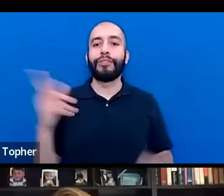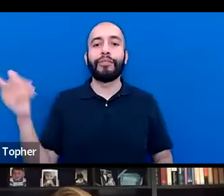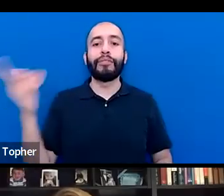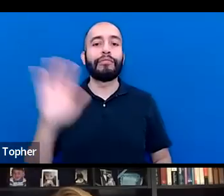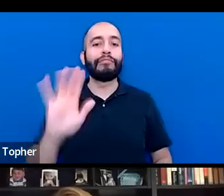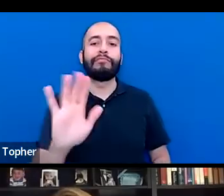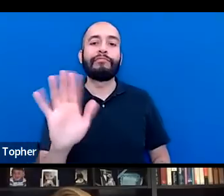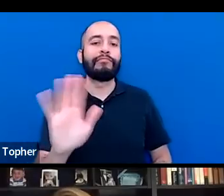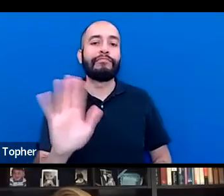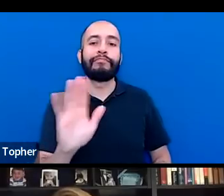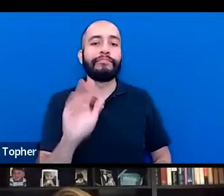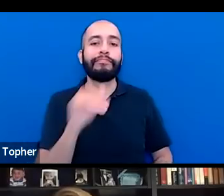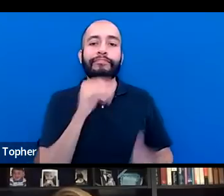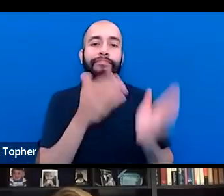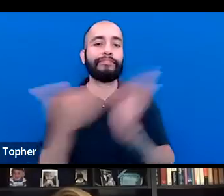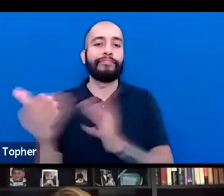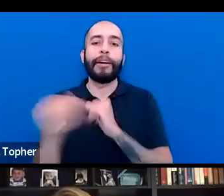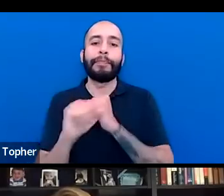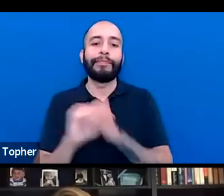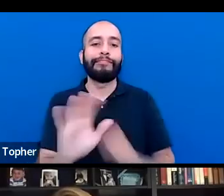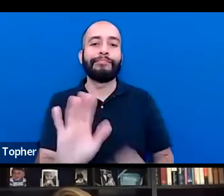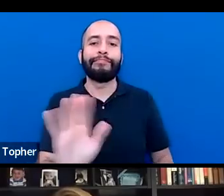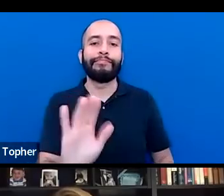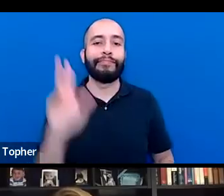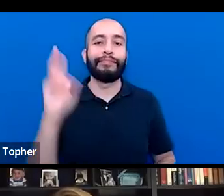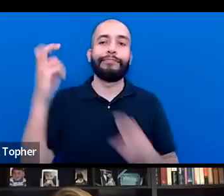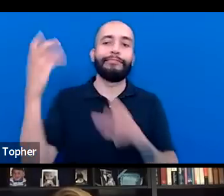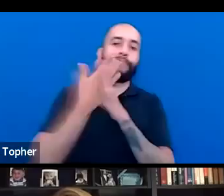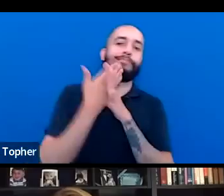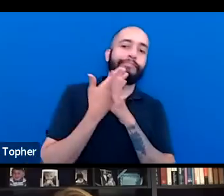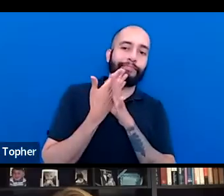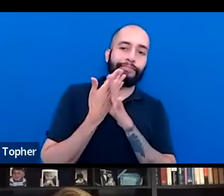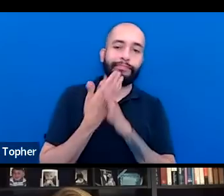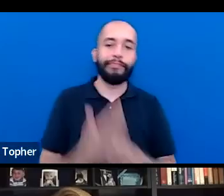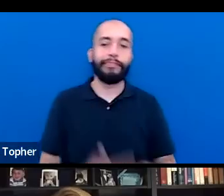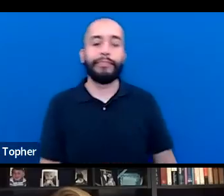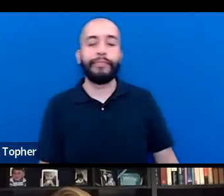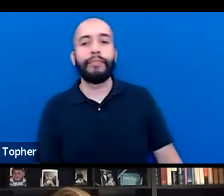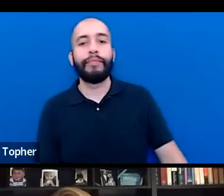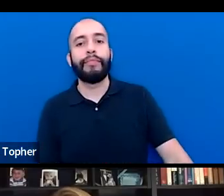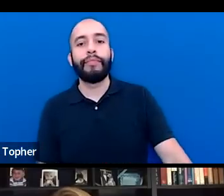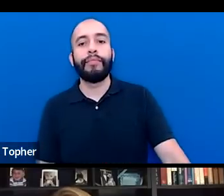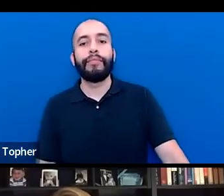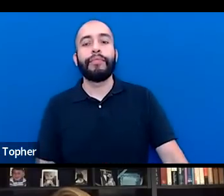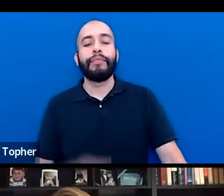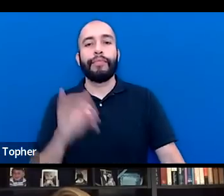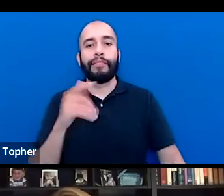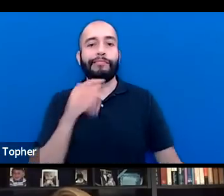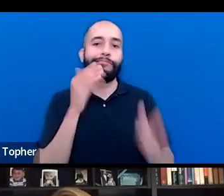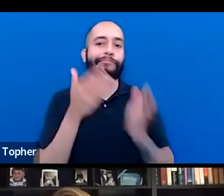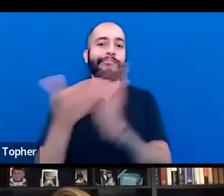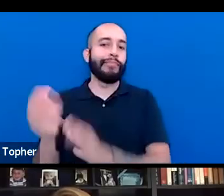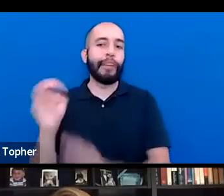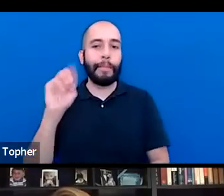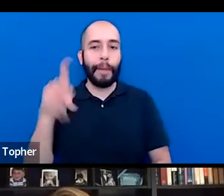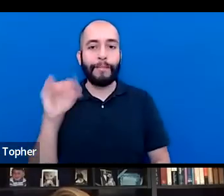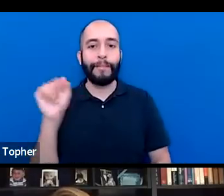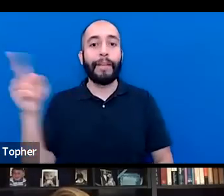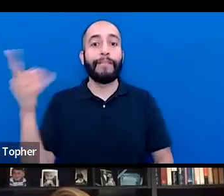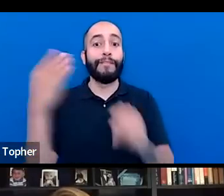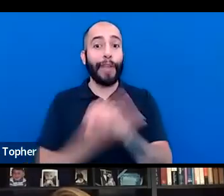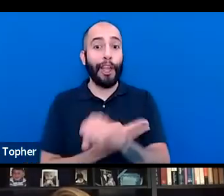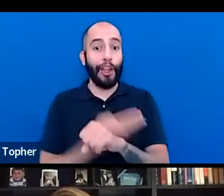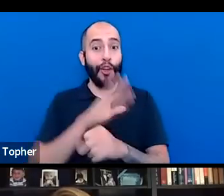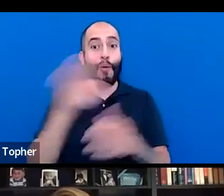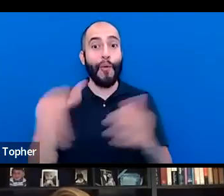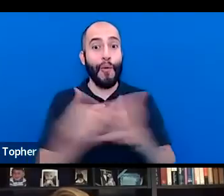committee and, you know, tried to send a message to workers across the country that, you know, if you try to unionize, this is what's going to happen to you too. And that's what they